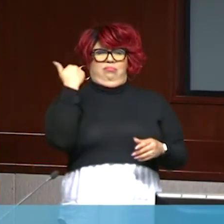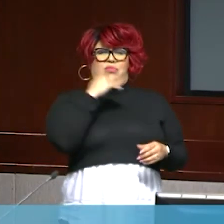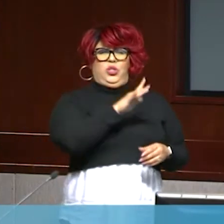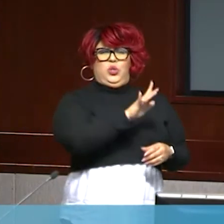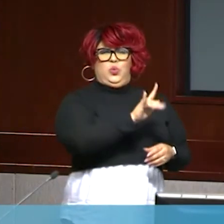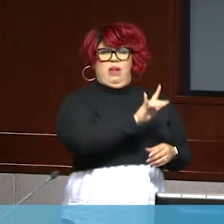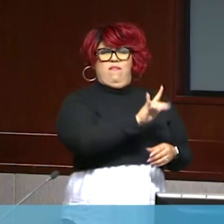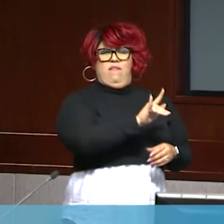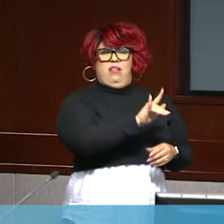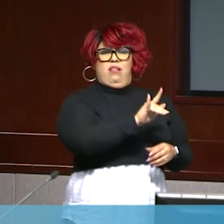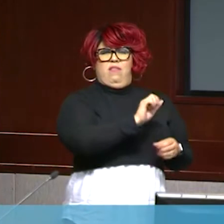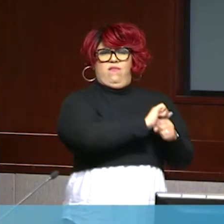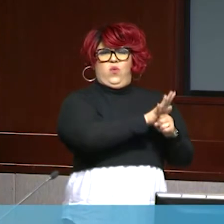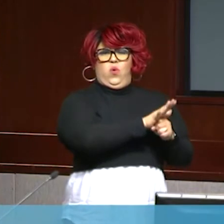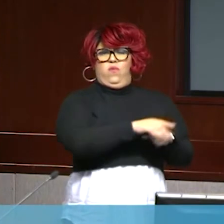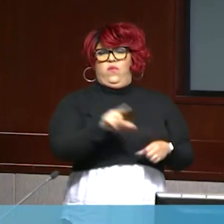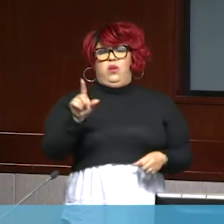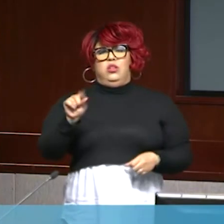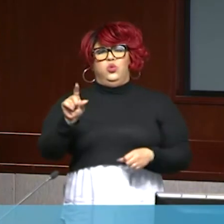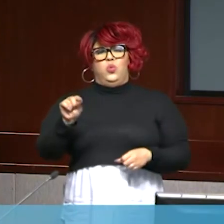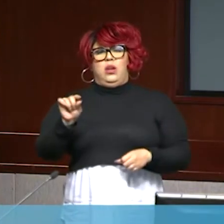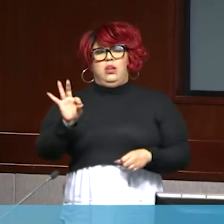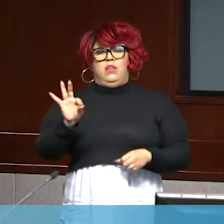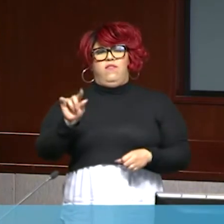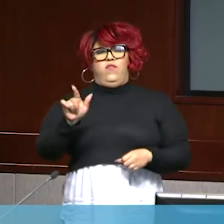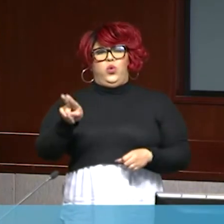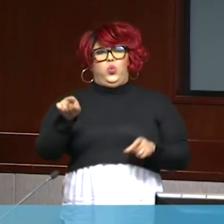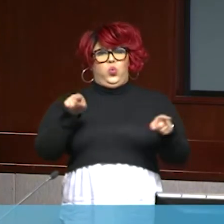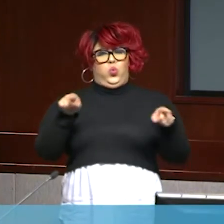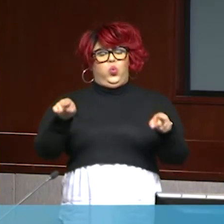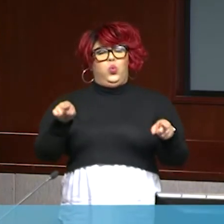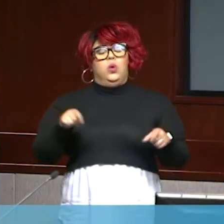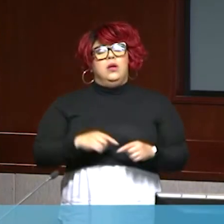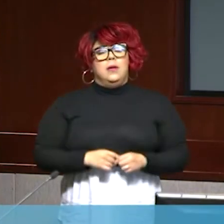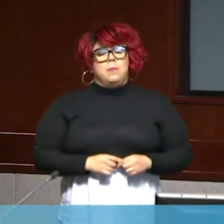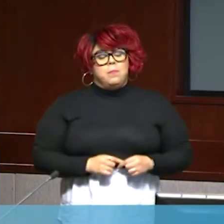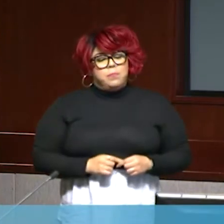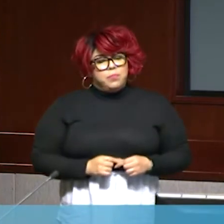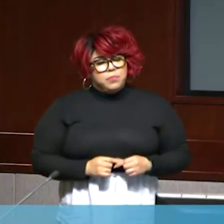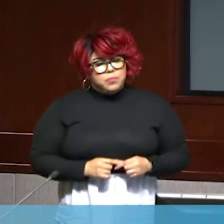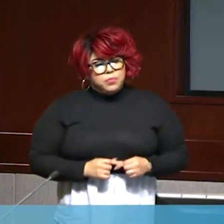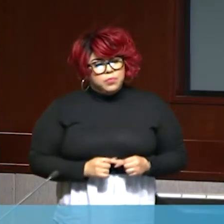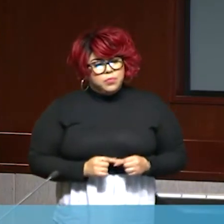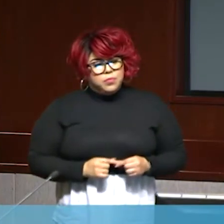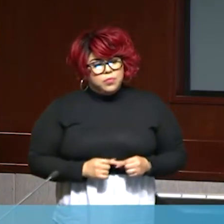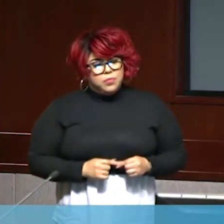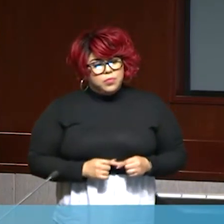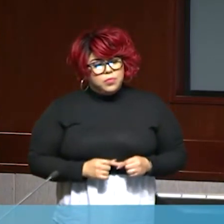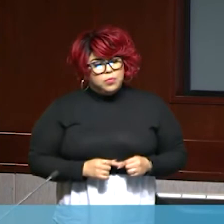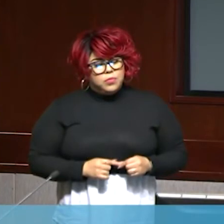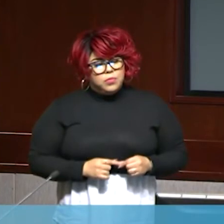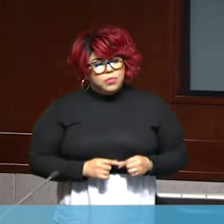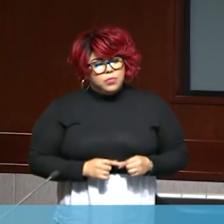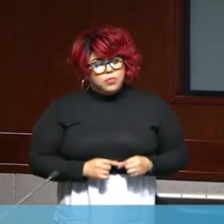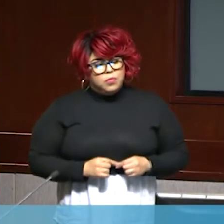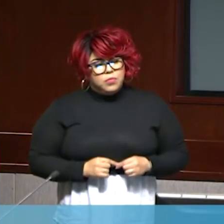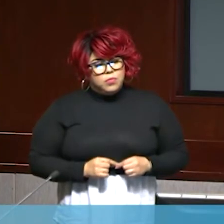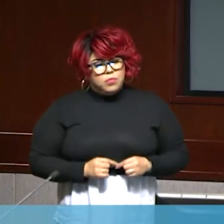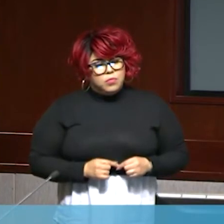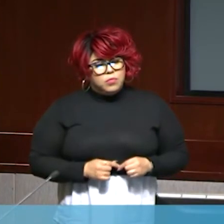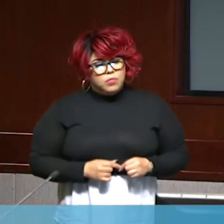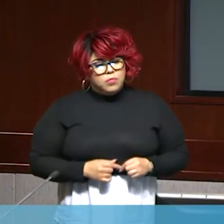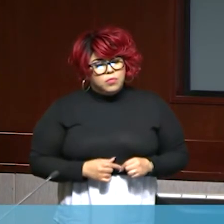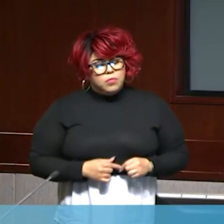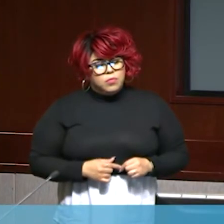20 flu deaths. And we had our first COVID case in the U.S., around the same time in terms of a